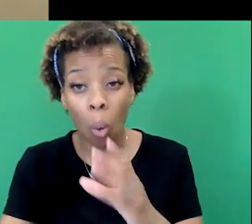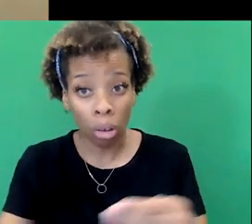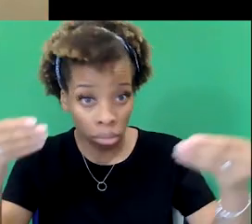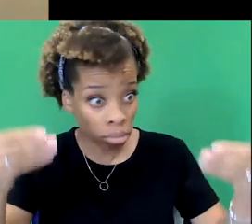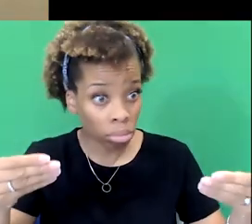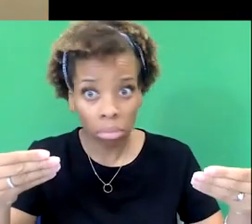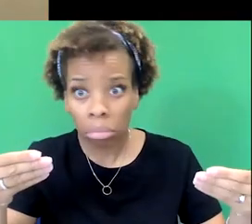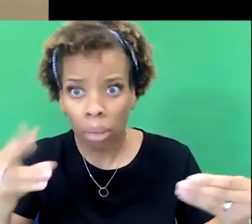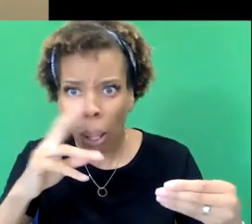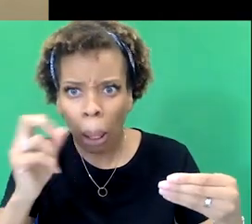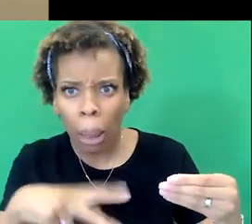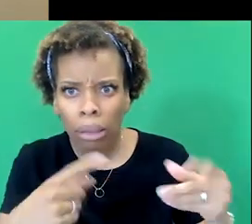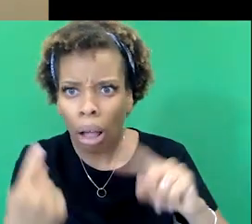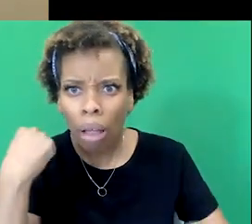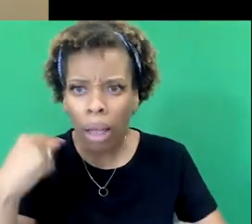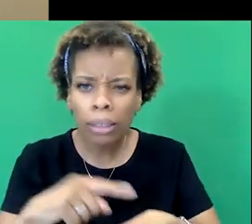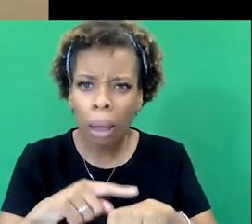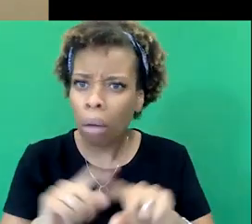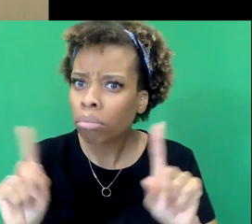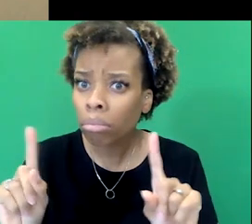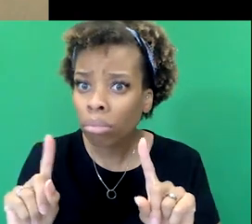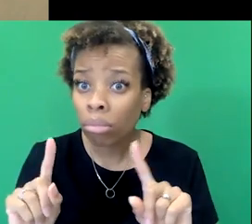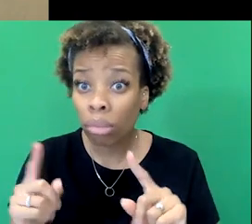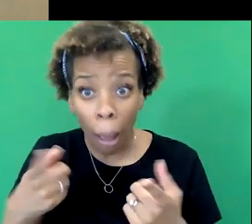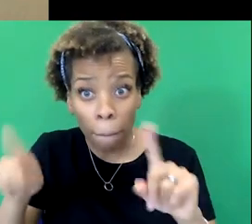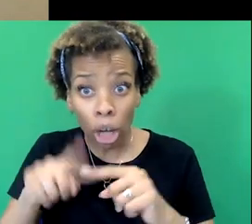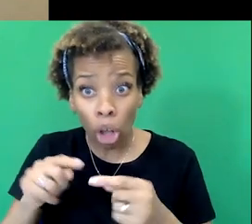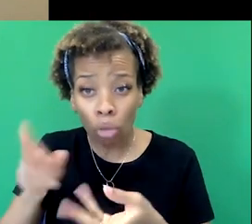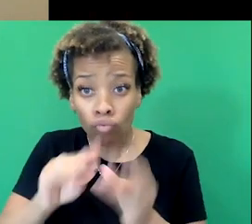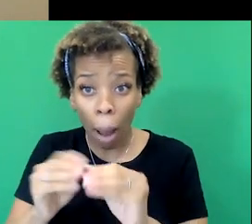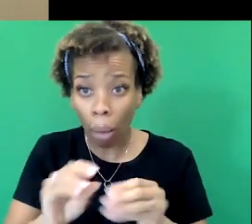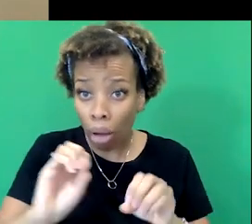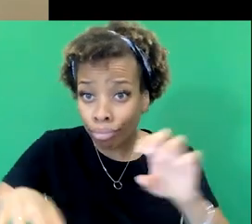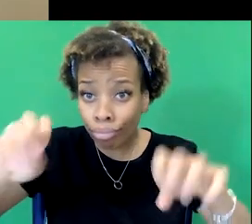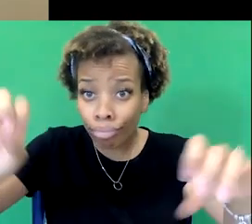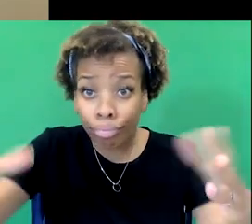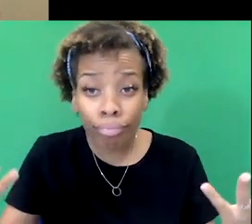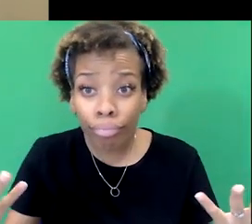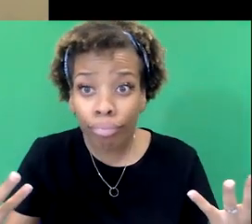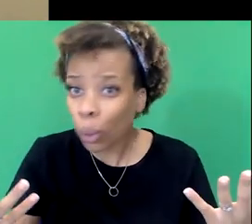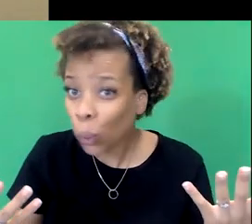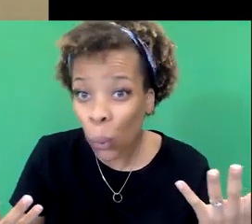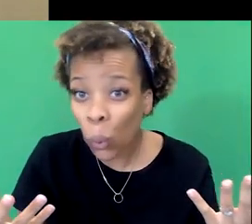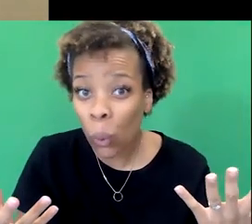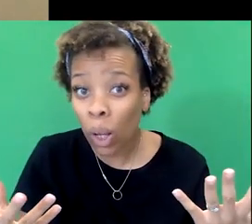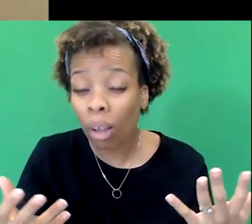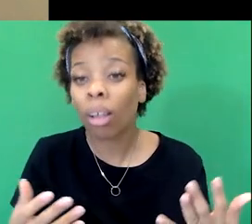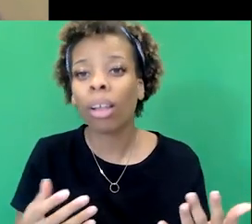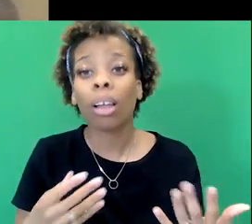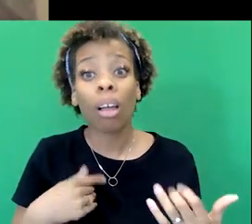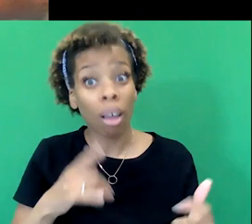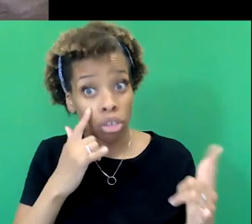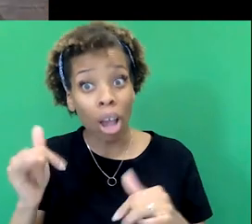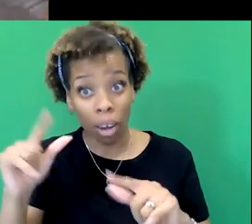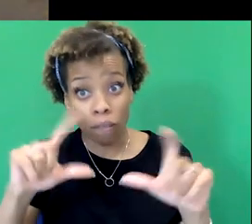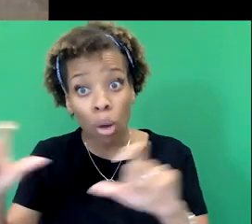what's the litter in the 50s? Tell me about the litter. Are they McDonald's packets? Are they what's, and actually what you see in